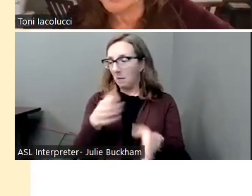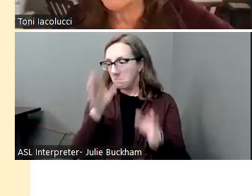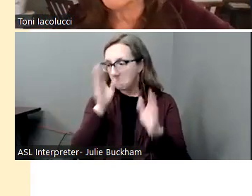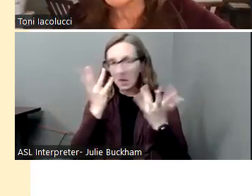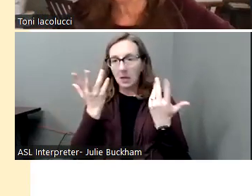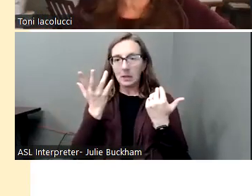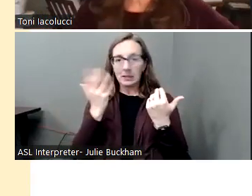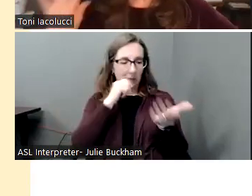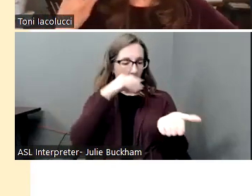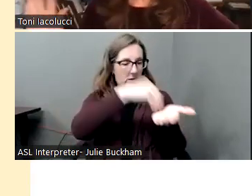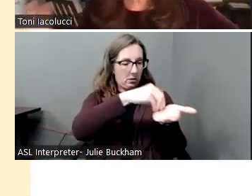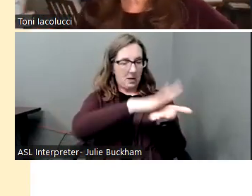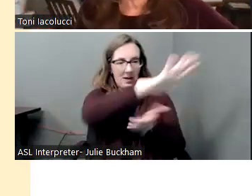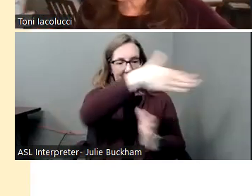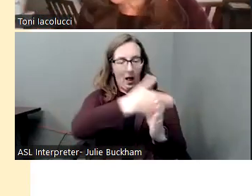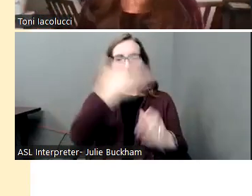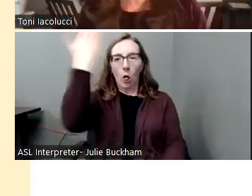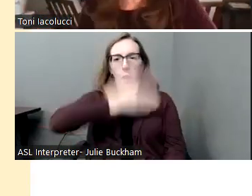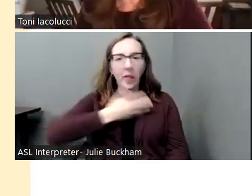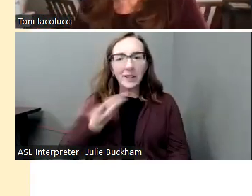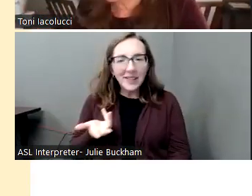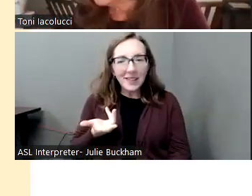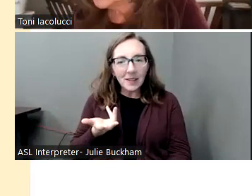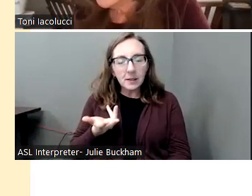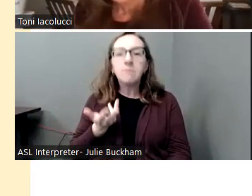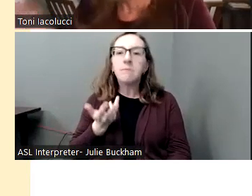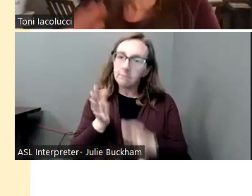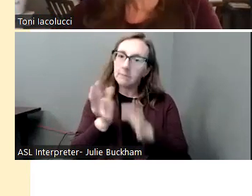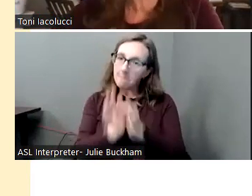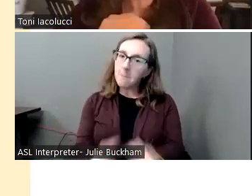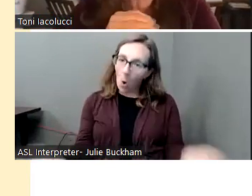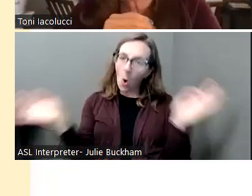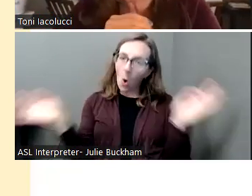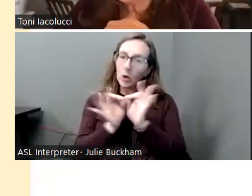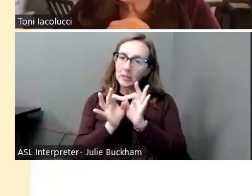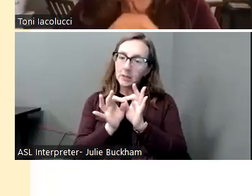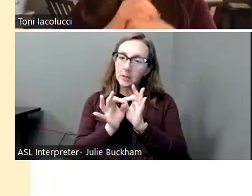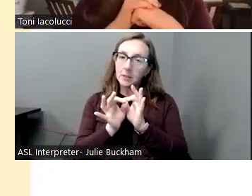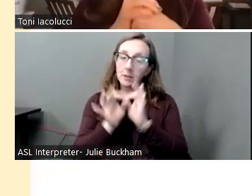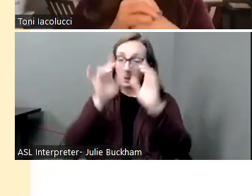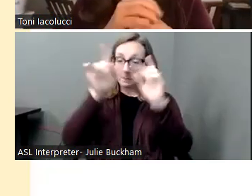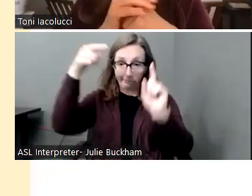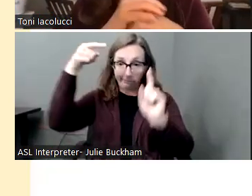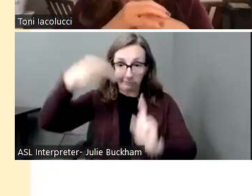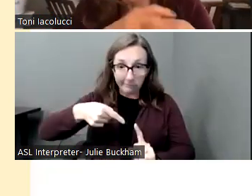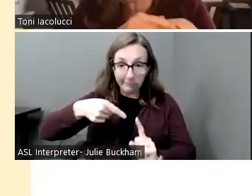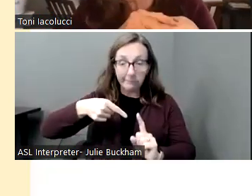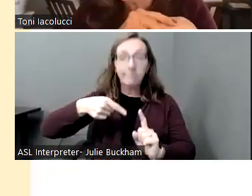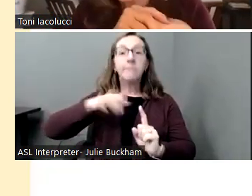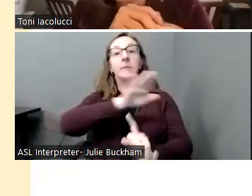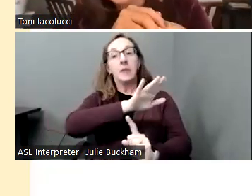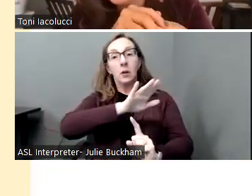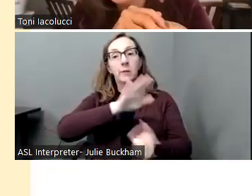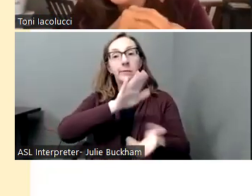the record. So this is a really important issue. But the bottom line is kudos to the